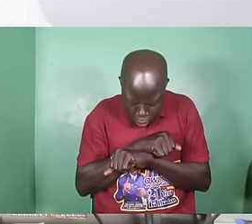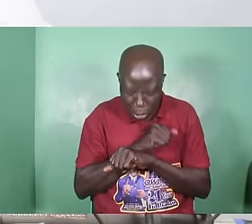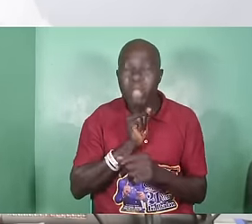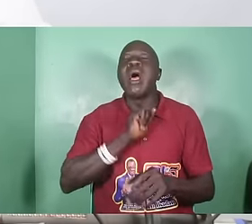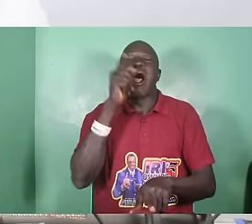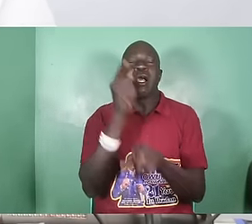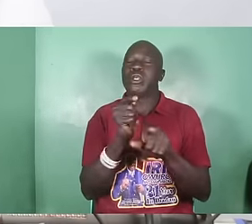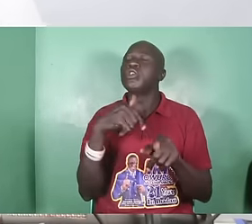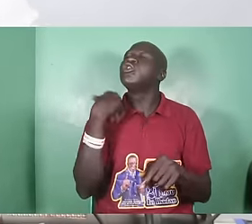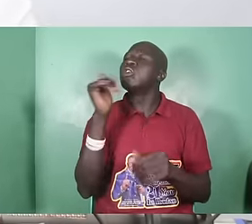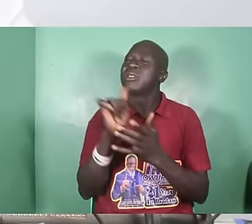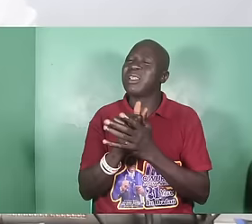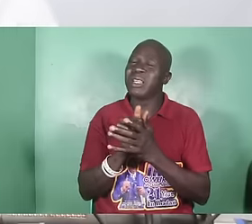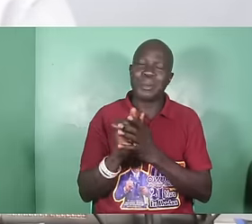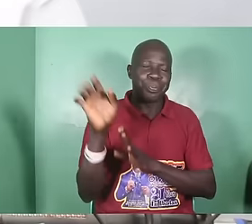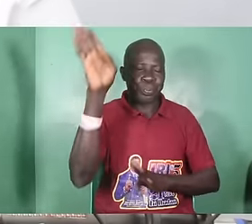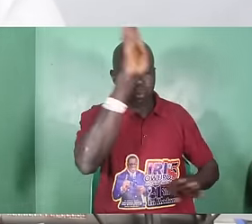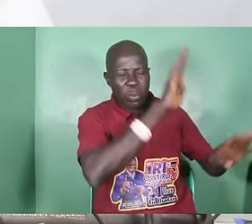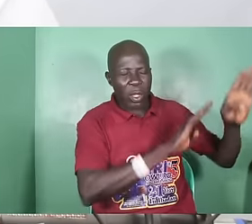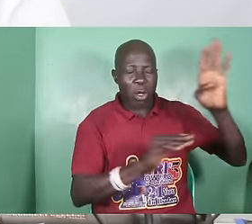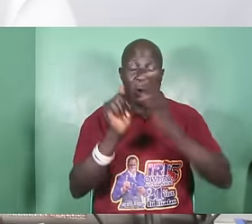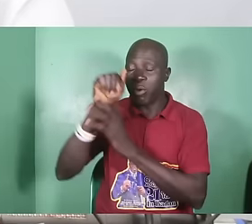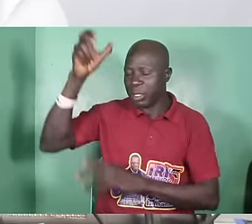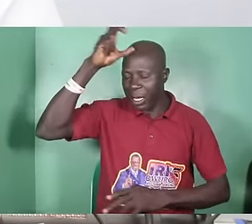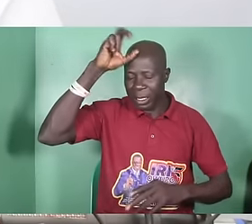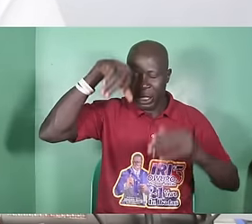do say battle of giants is the